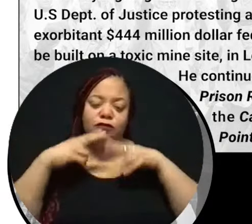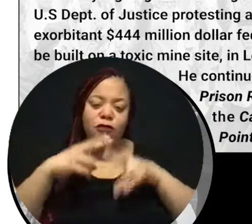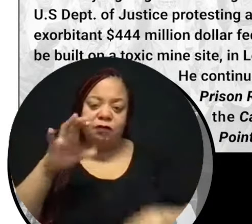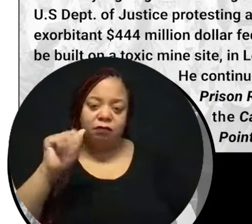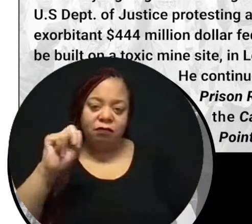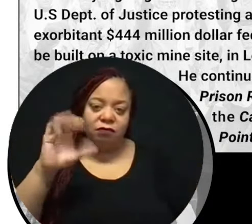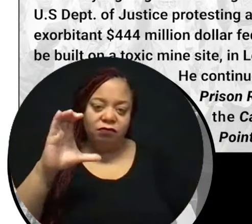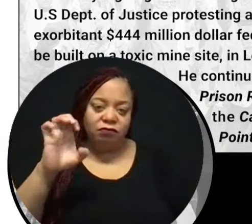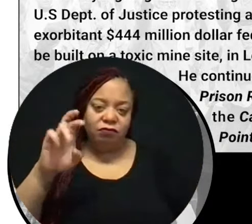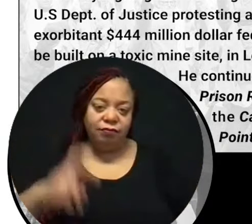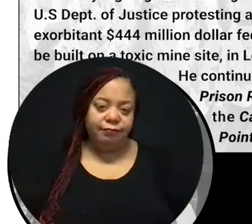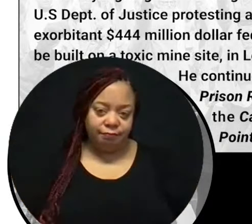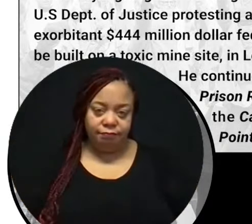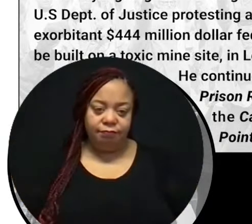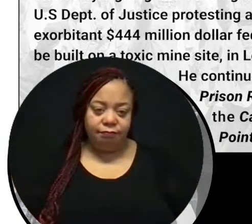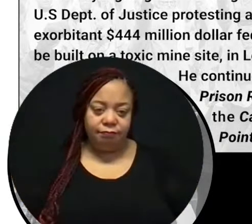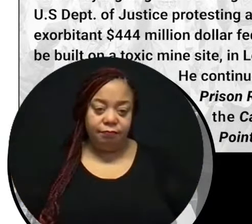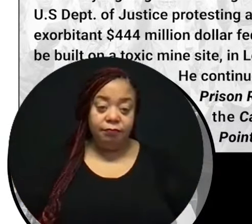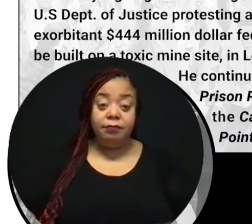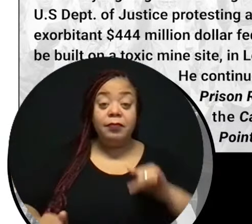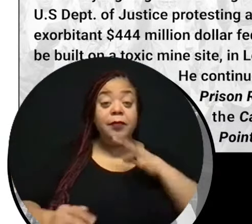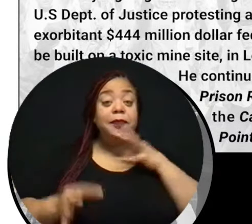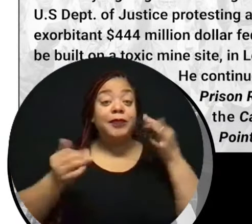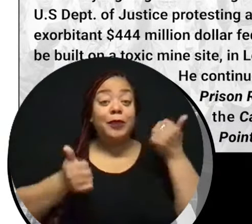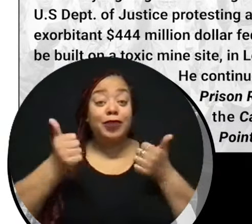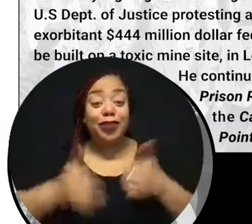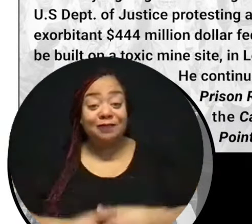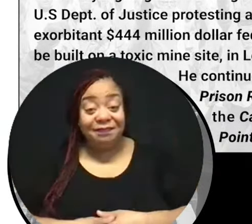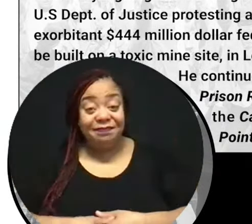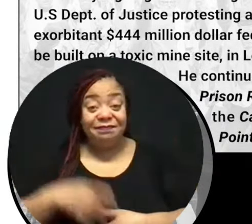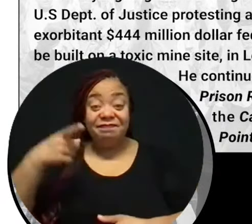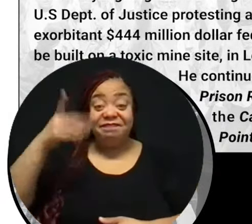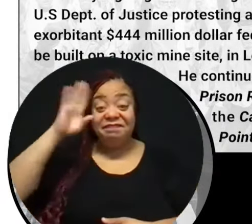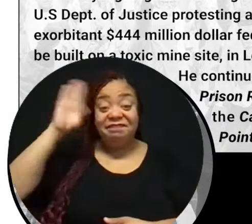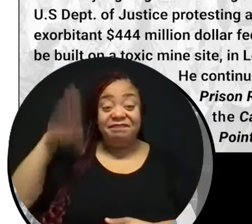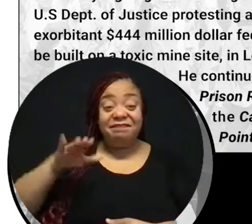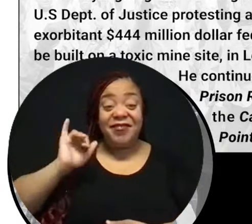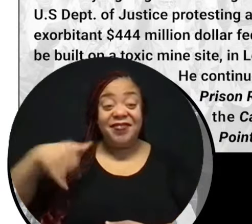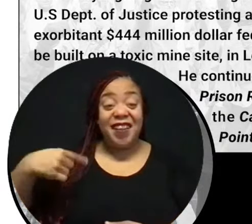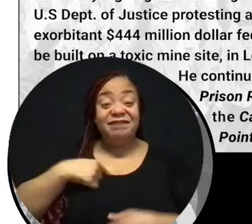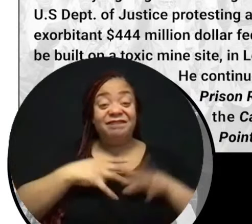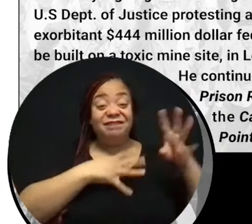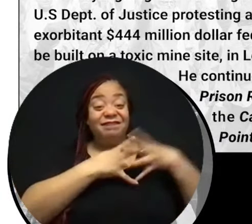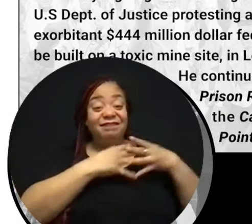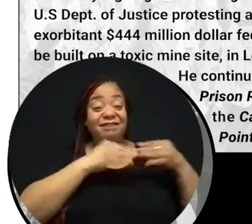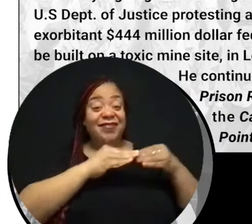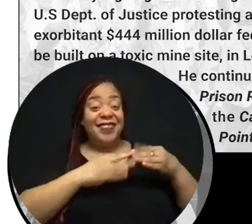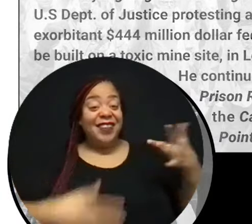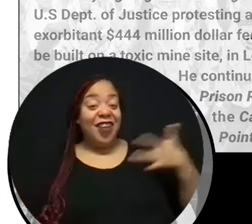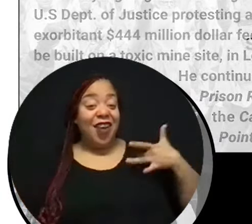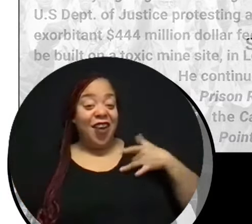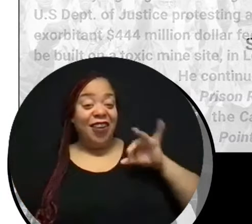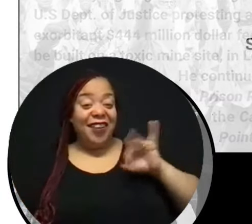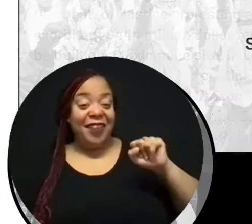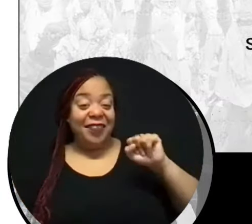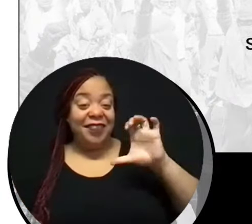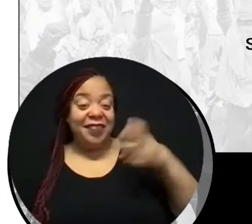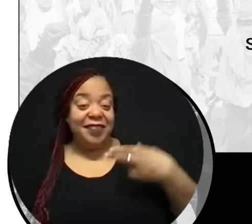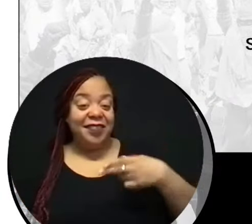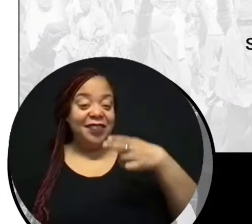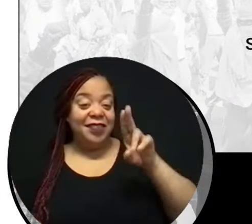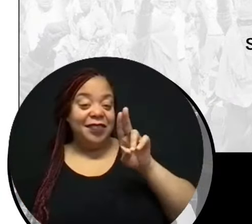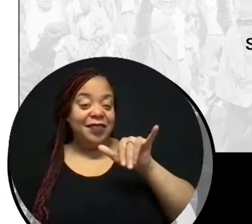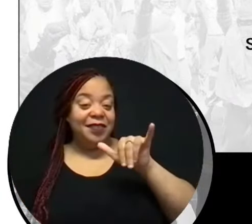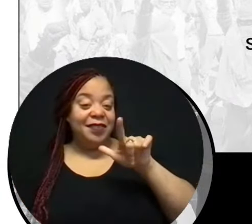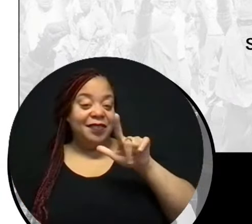County, Pennsylvania, which is considered the number one highest rate of cancer clusters in the nation, surrounded by